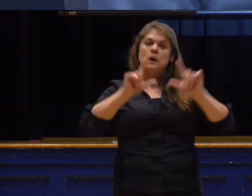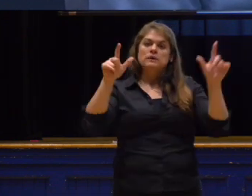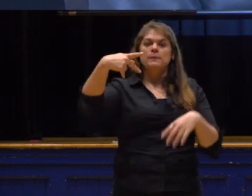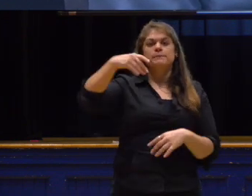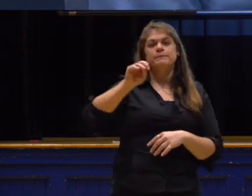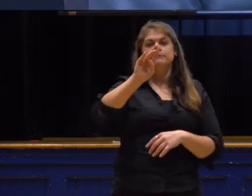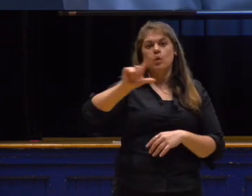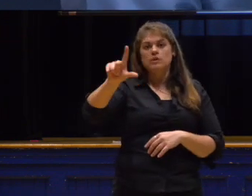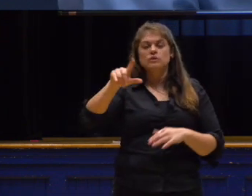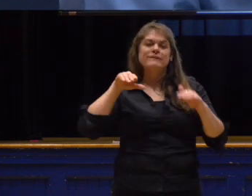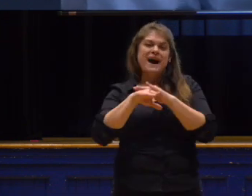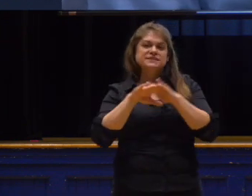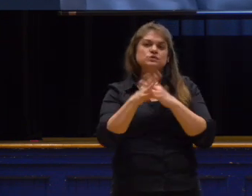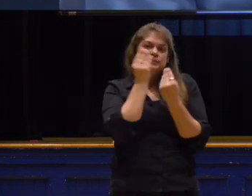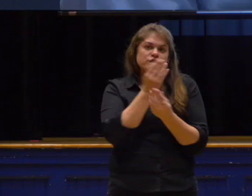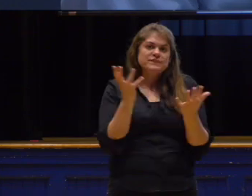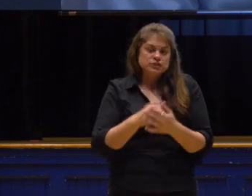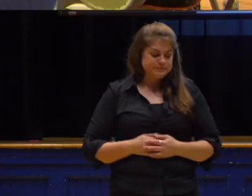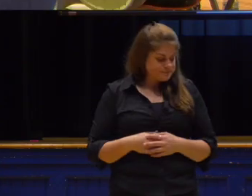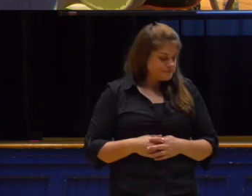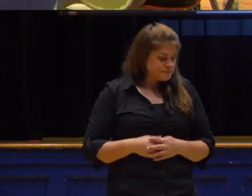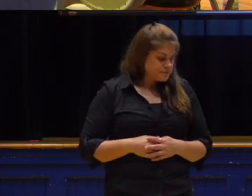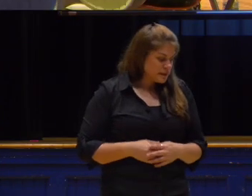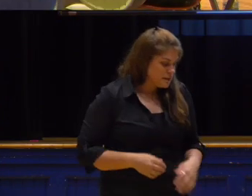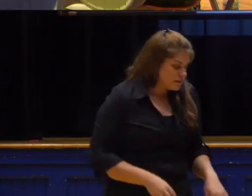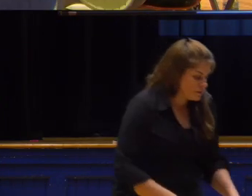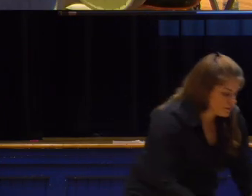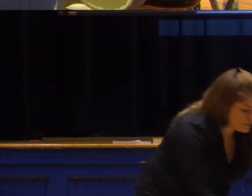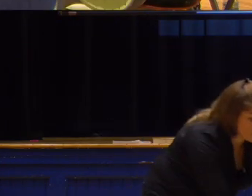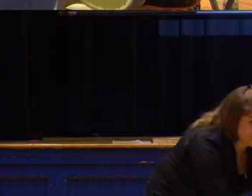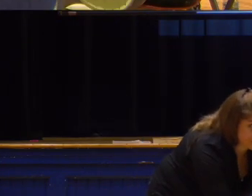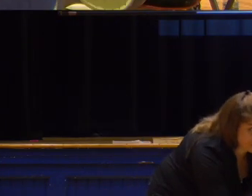portal to be able to get all that information so that you can get it. Thank you very much. Thank you.